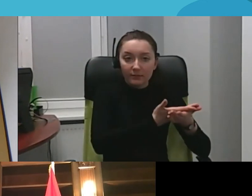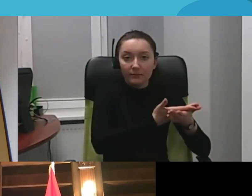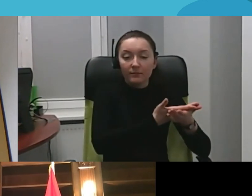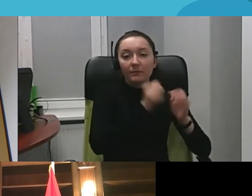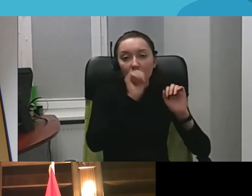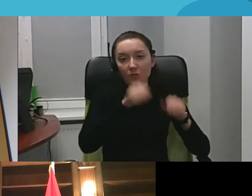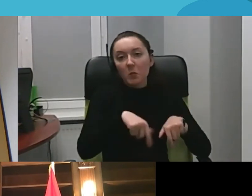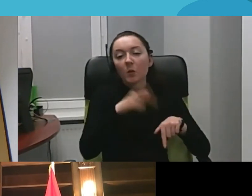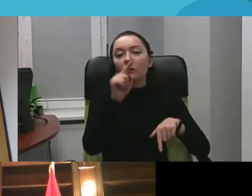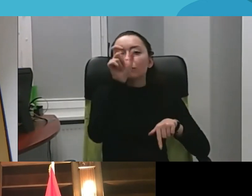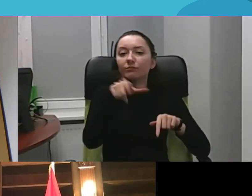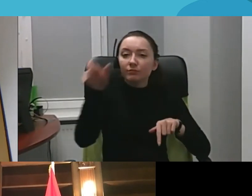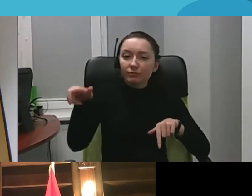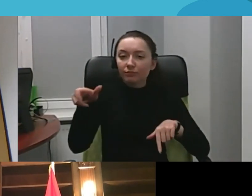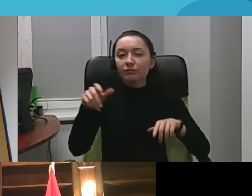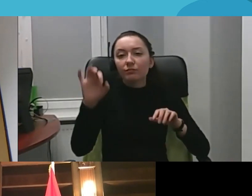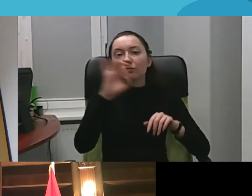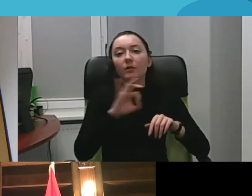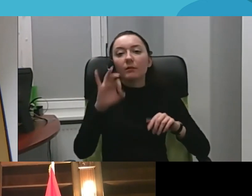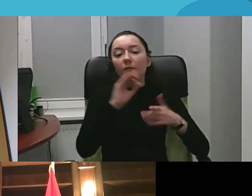announced. So